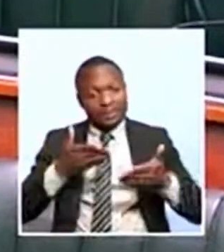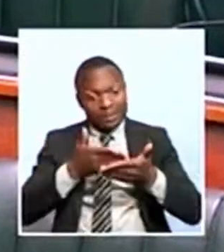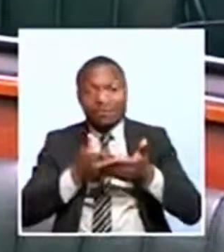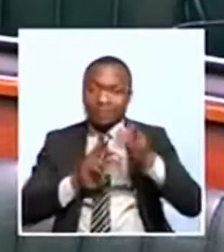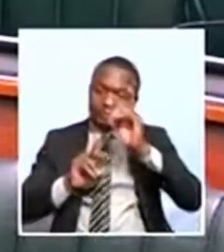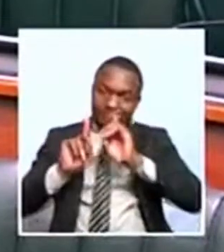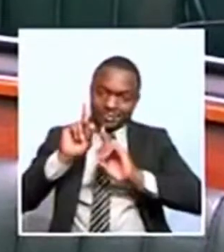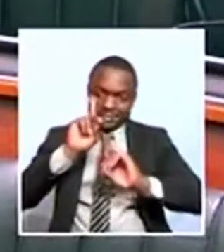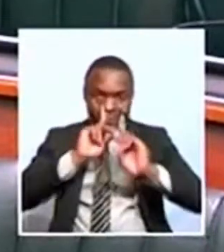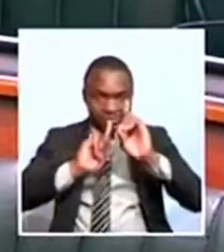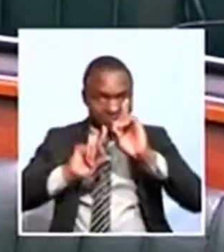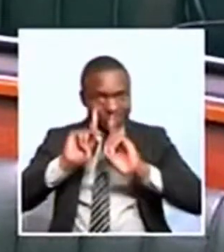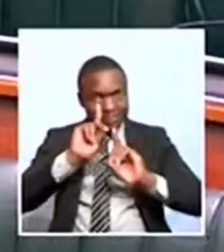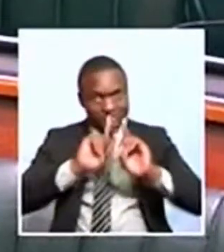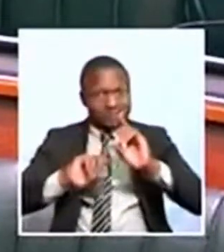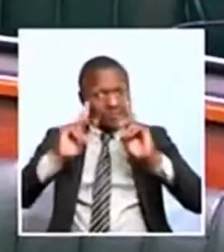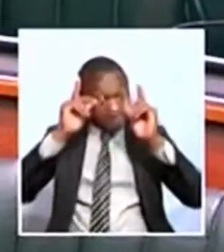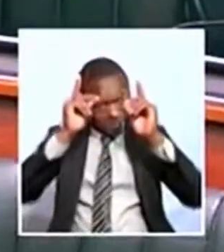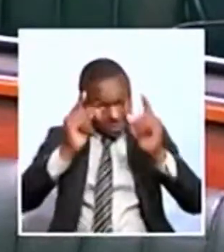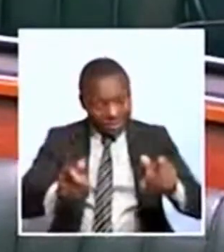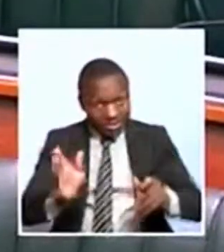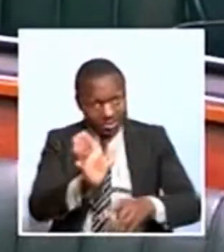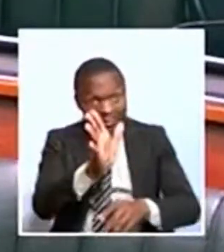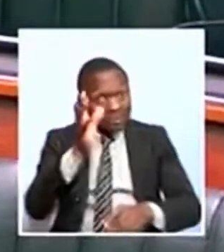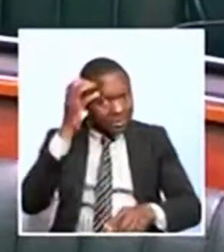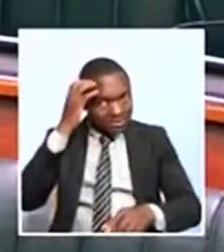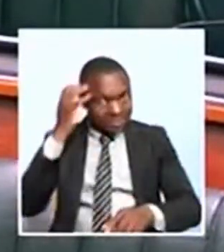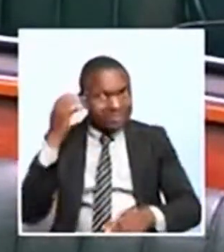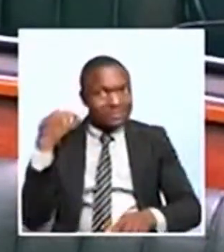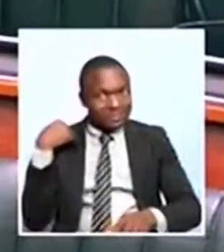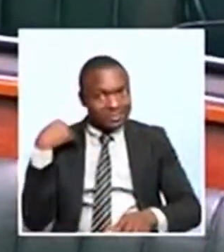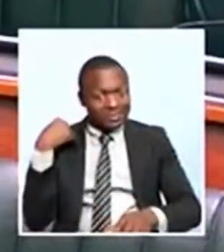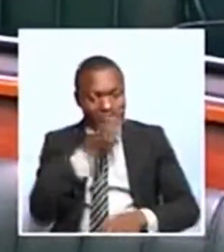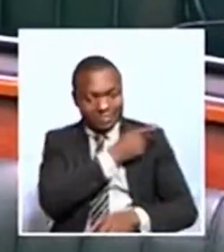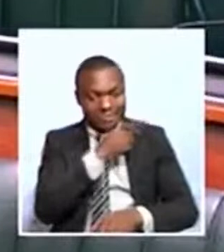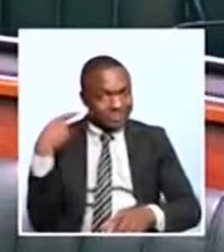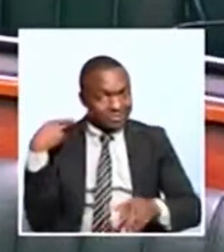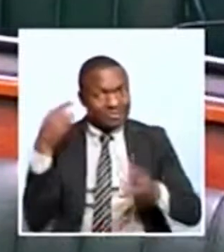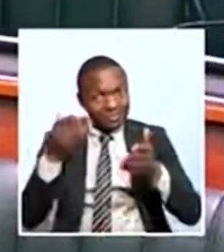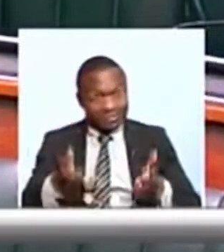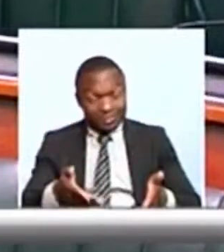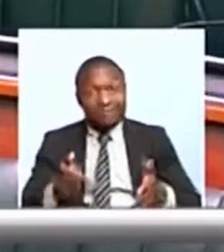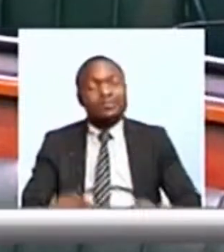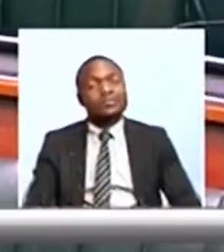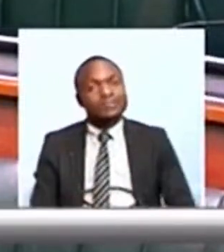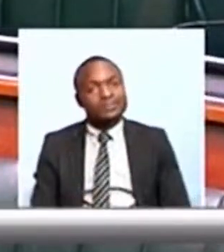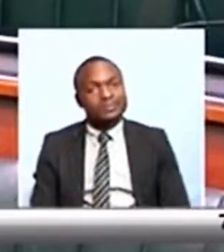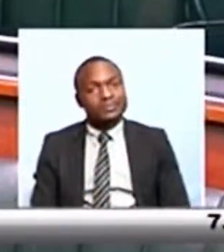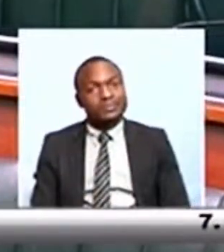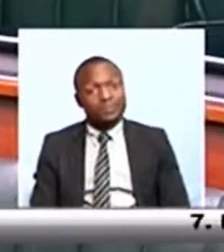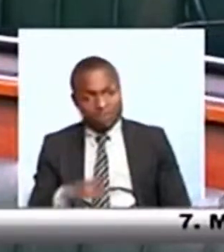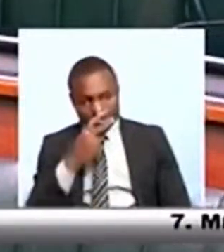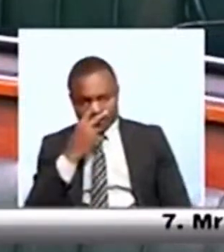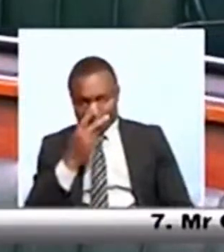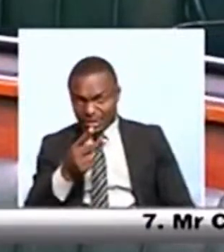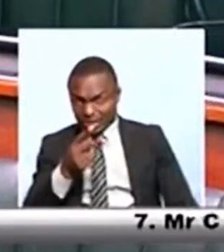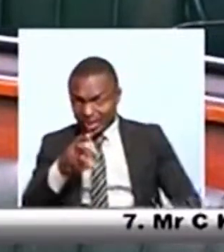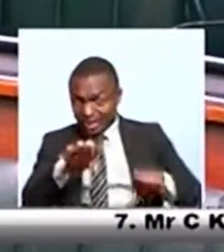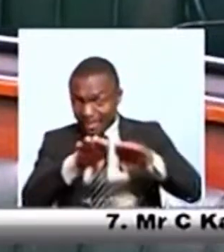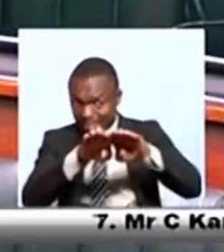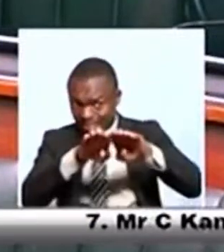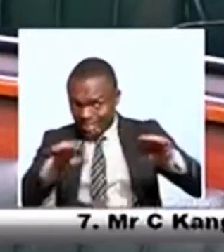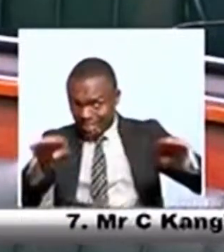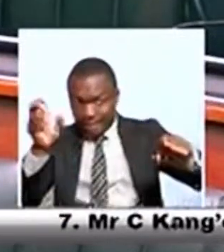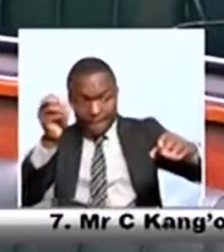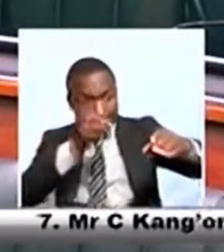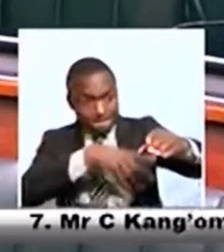conversation has actually reached your office as well as Parliament. Considering the level of investment that has so